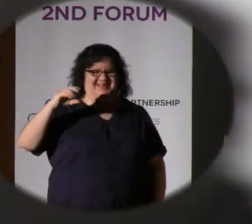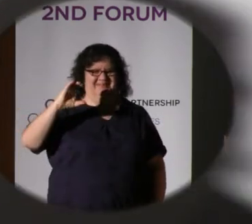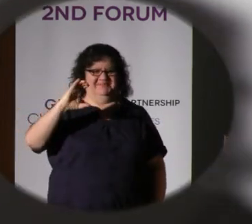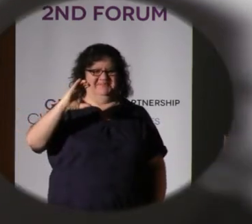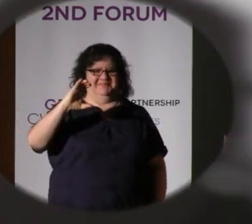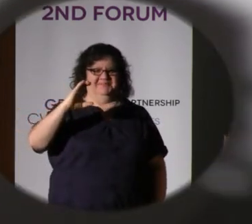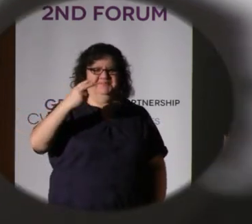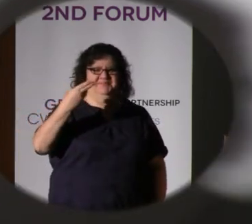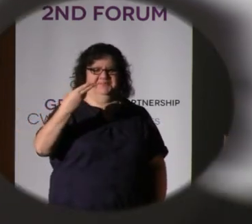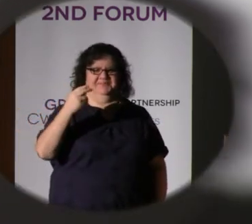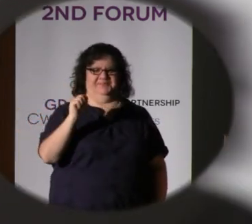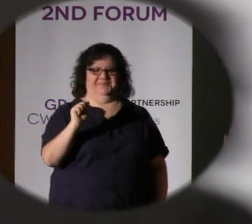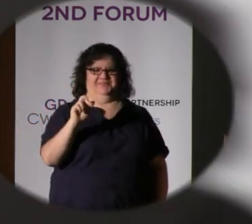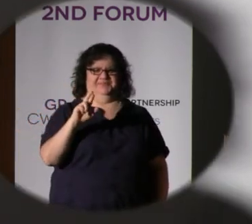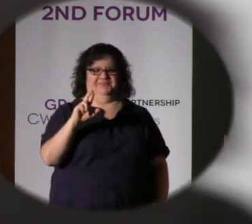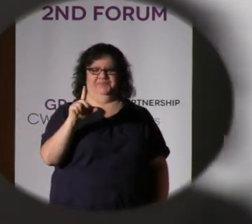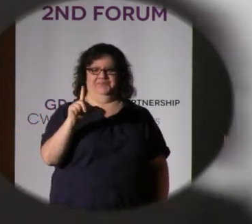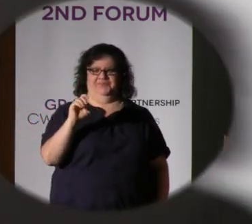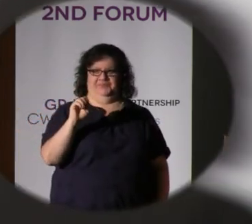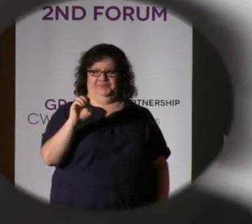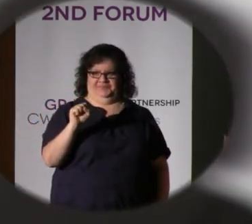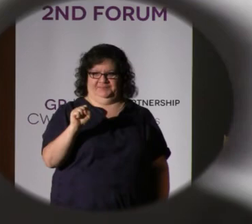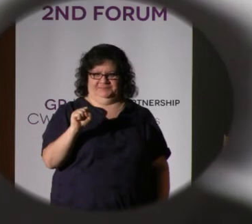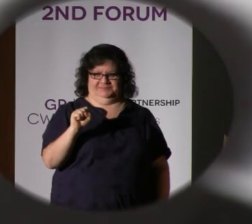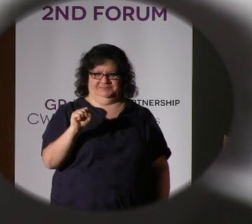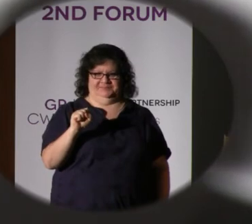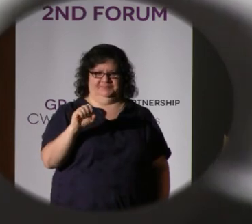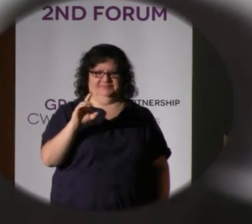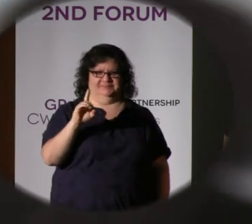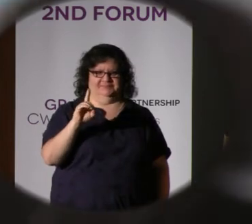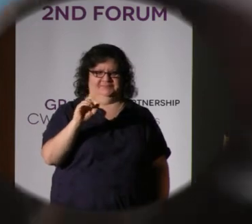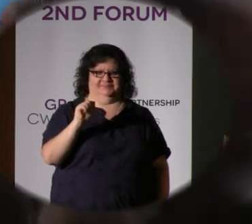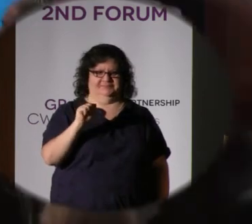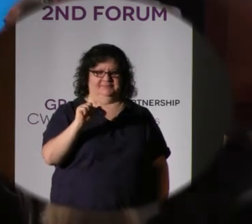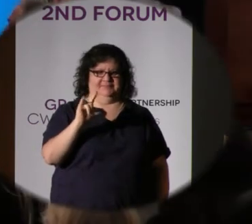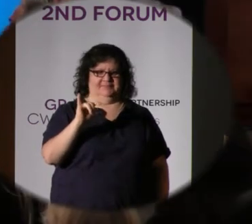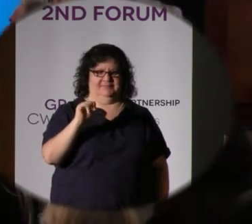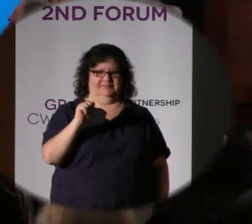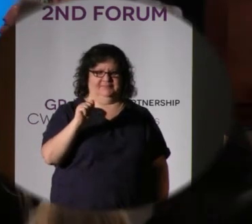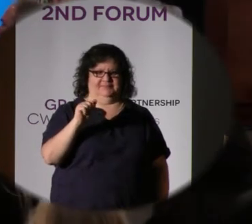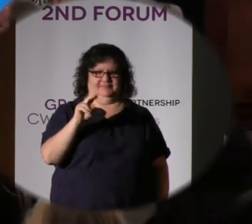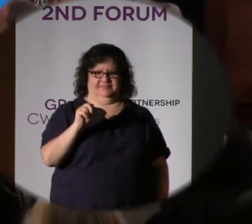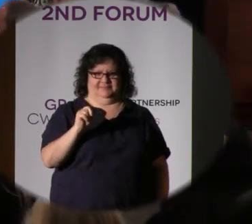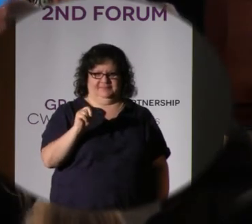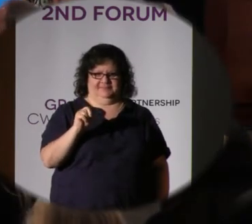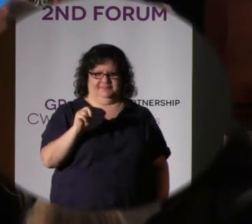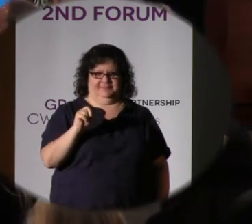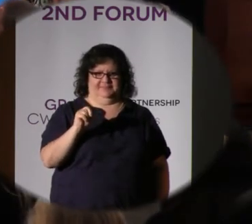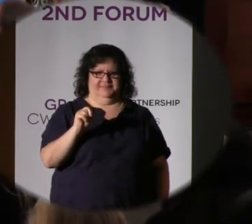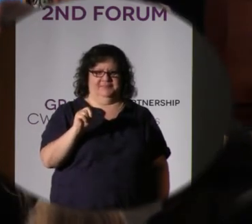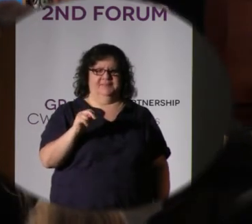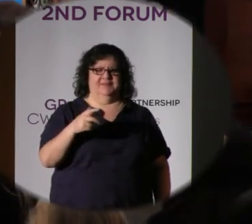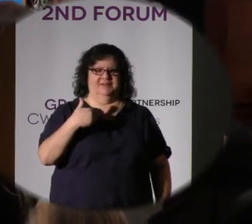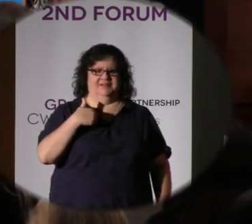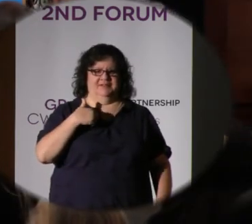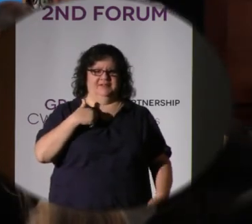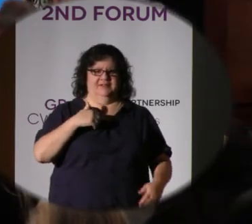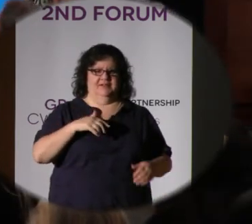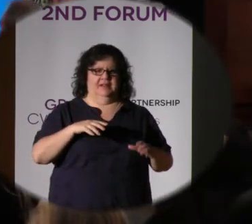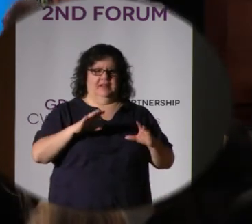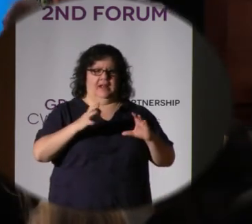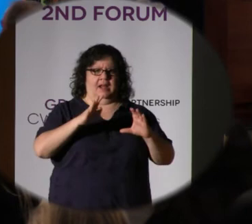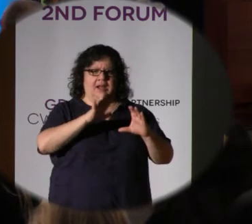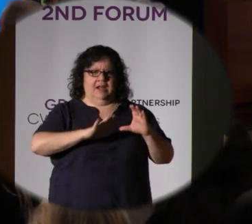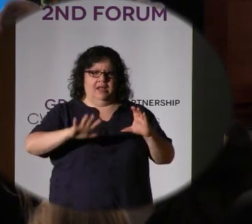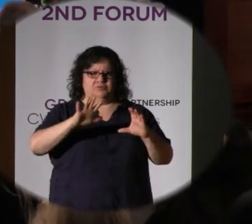Institute. Mr. Hugh, I'd like to ask you to tell us a bit more about the national